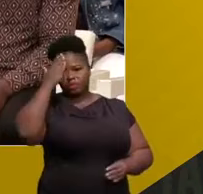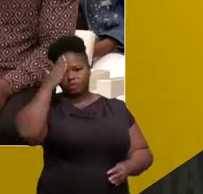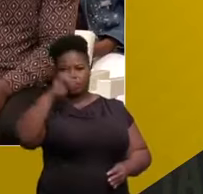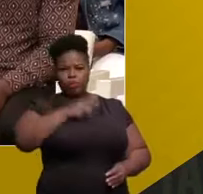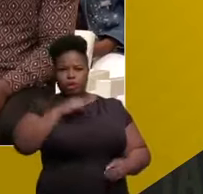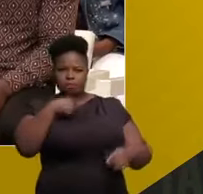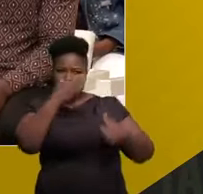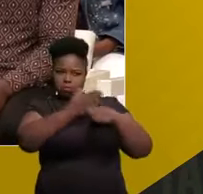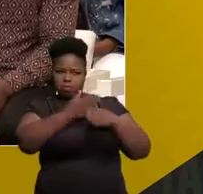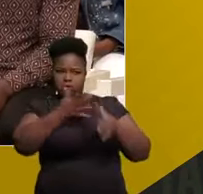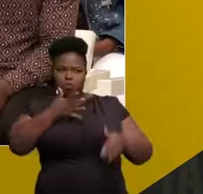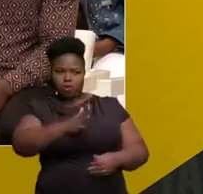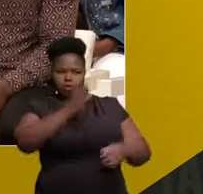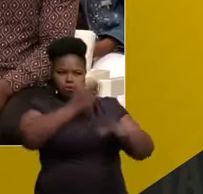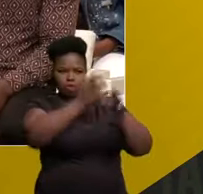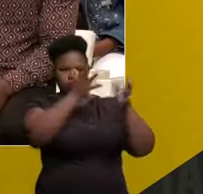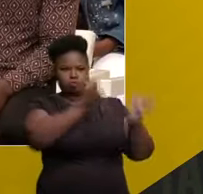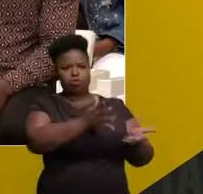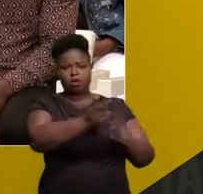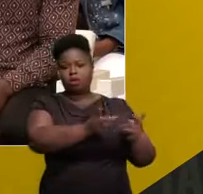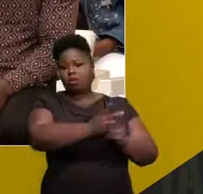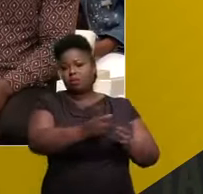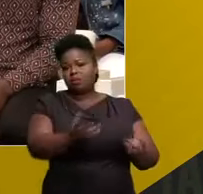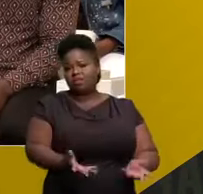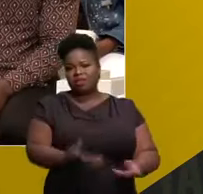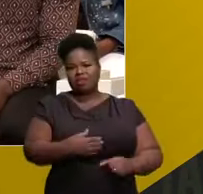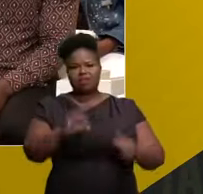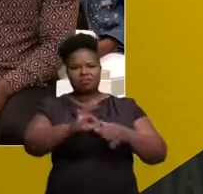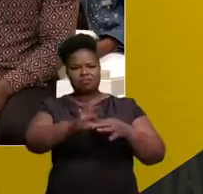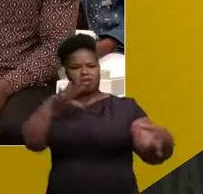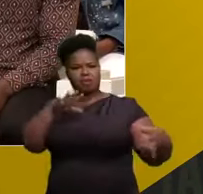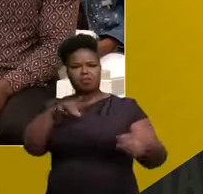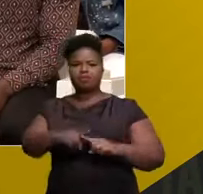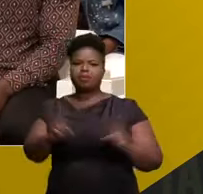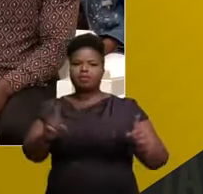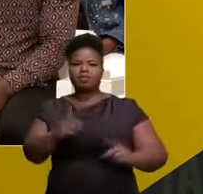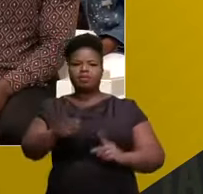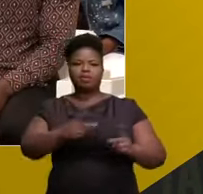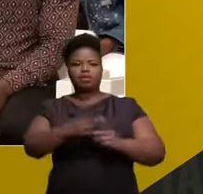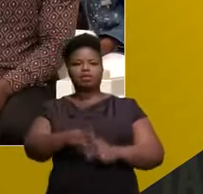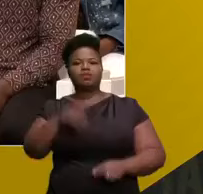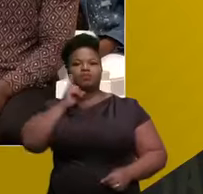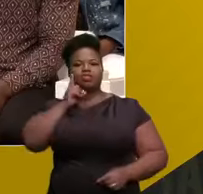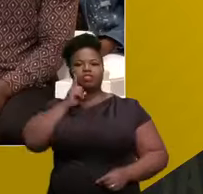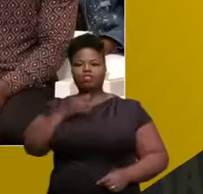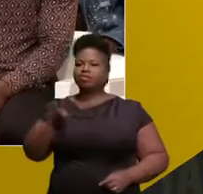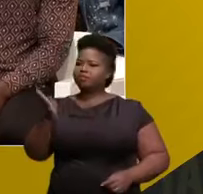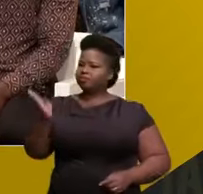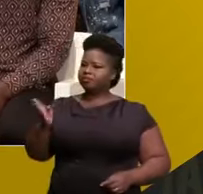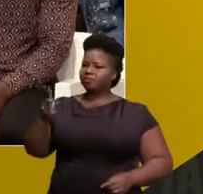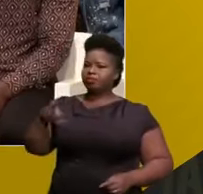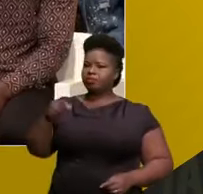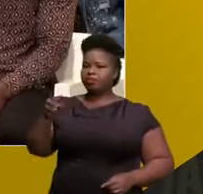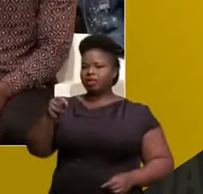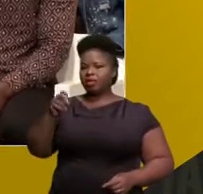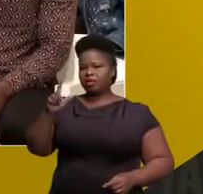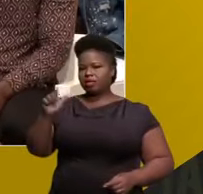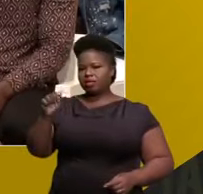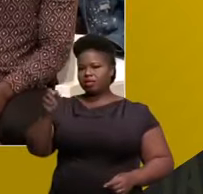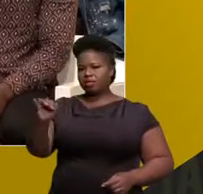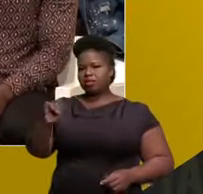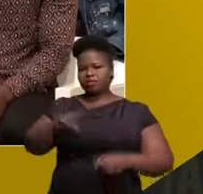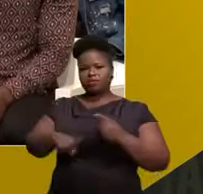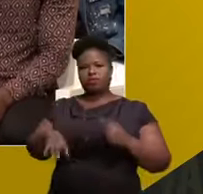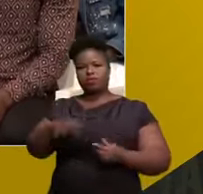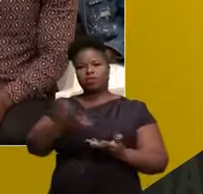I want this job, I want to work here. And sometimes we find there's a disconnect. But, kuna ngabo tisha, mfunu kuna no Pumlani, Pumlani ngumazga ke, all the way from